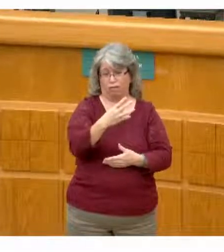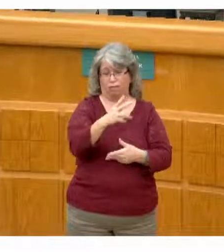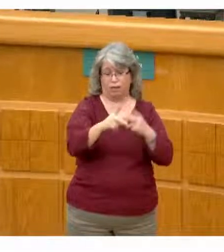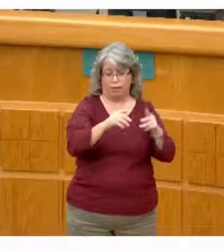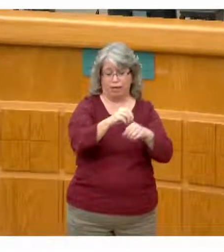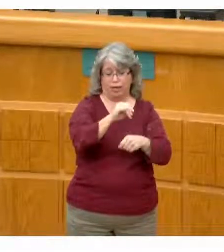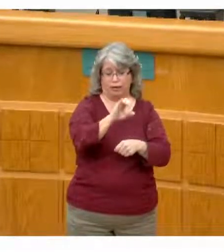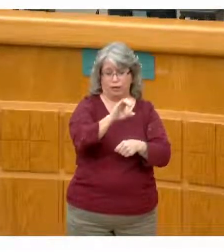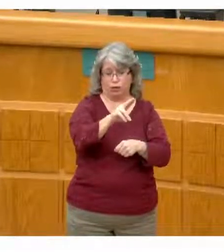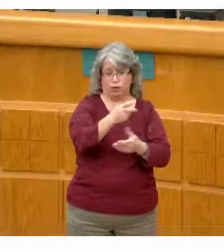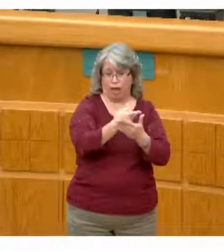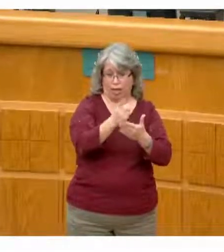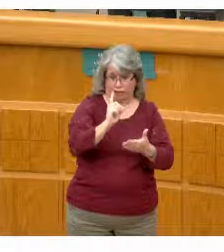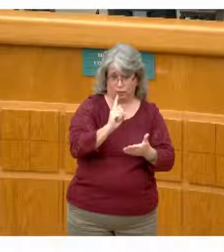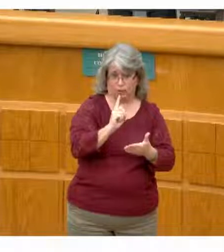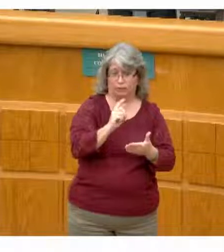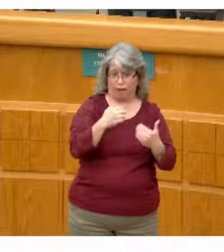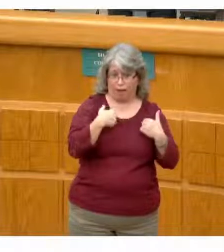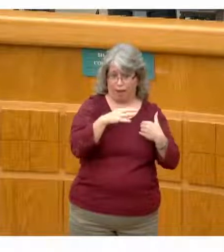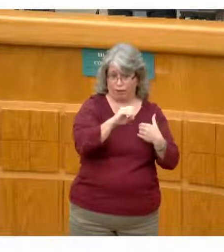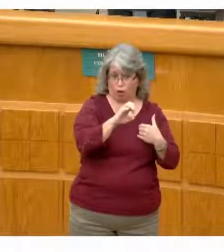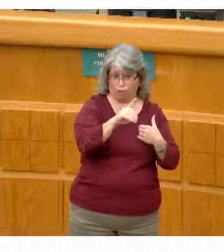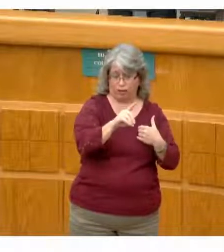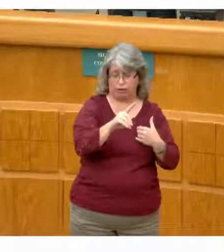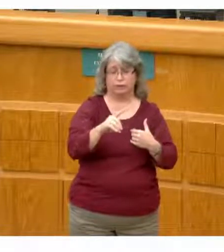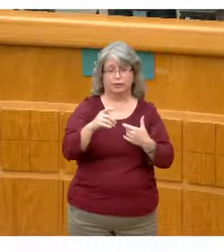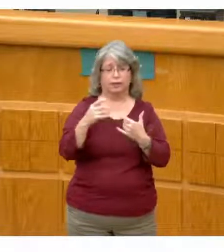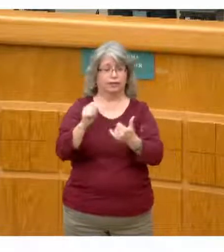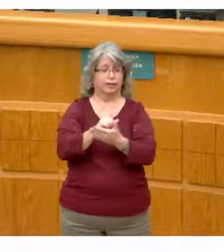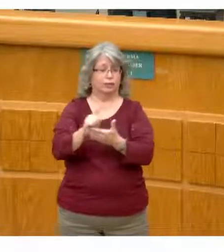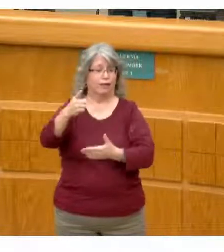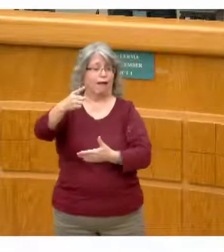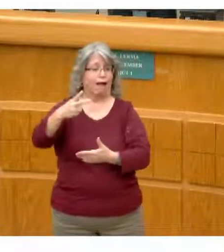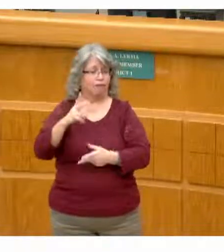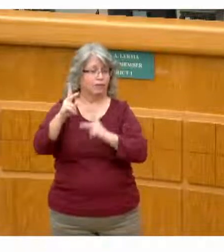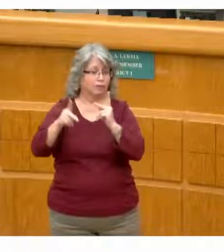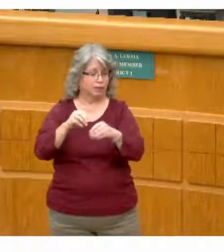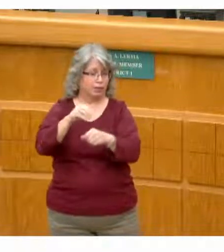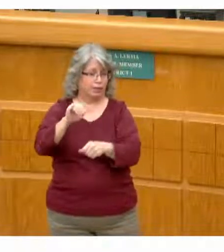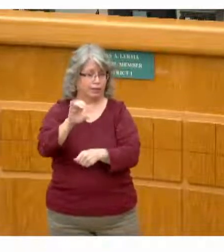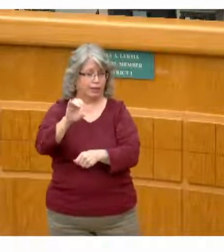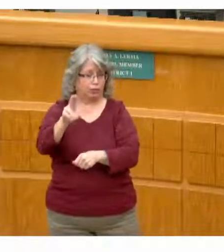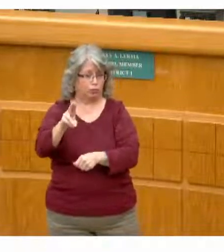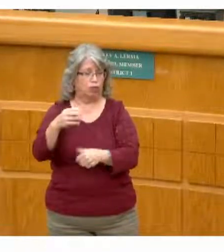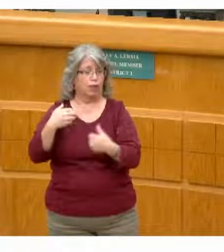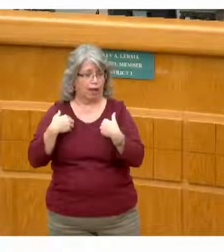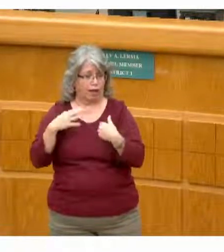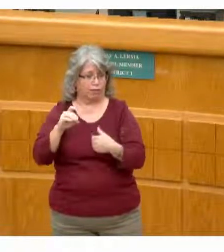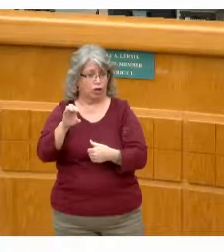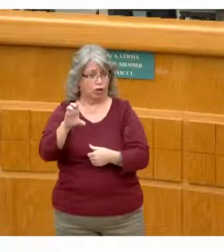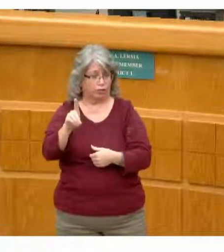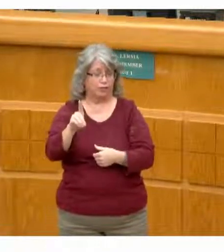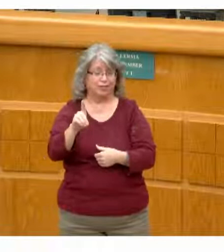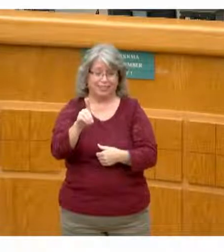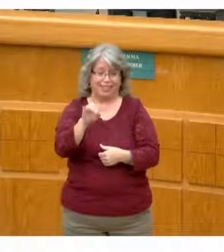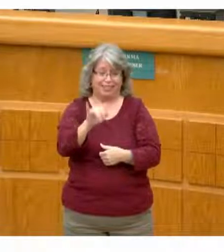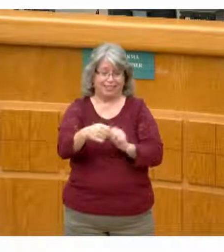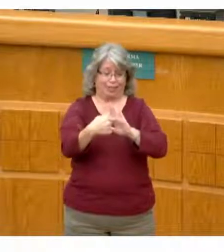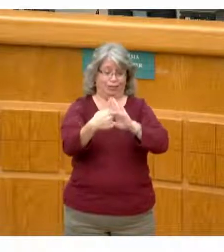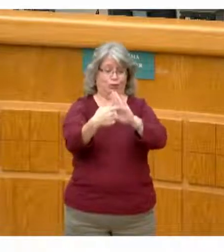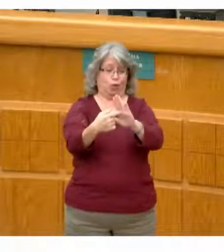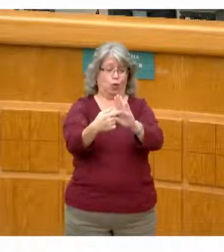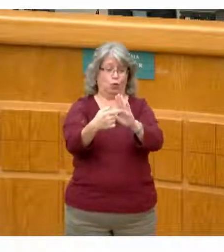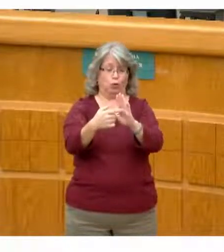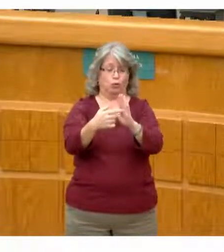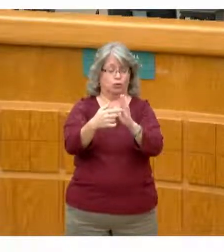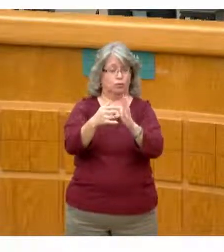ICU having COVID. And so this graph represents very intuitively the pressure that an ICU is feeling from COVID.